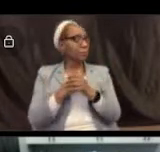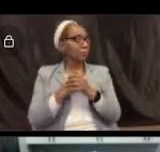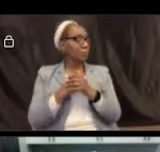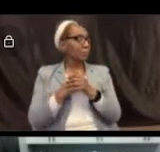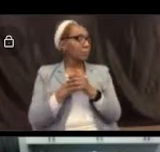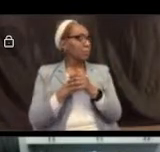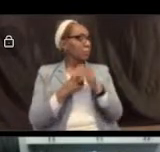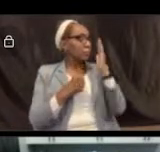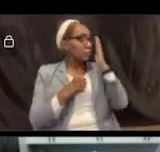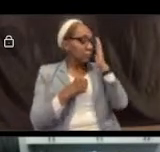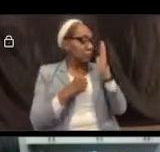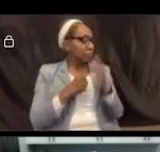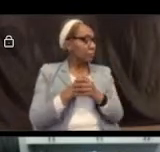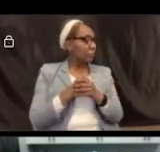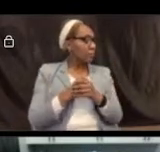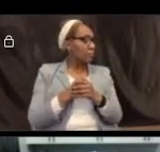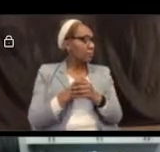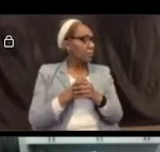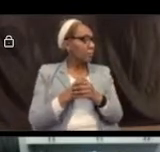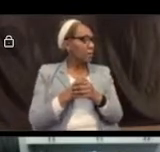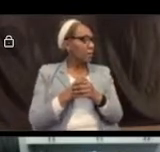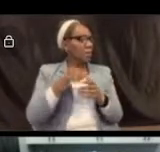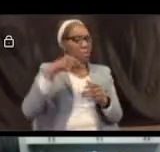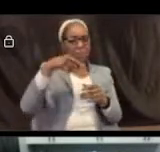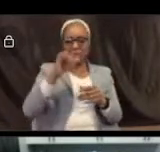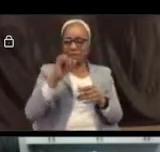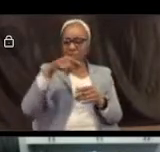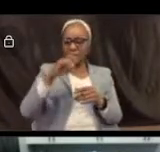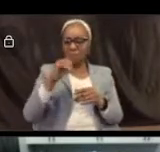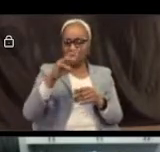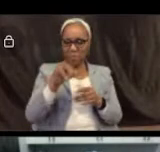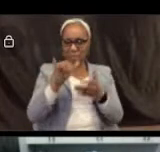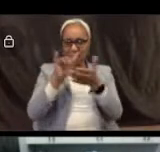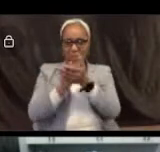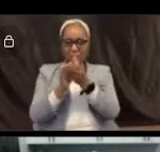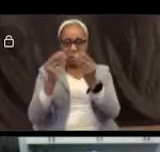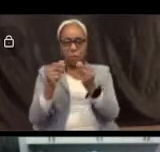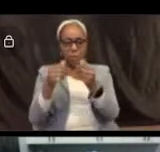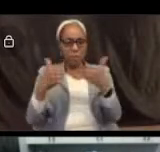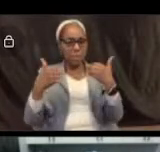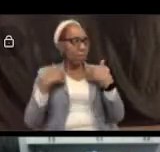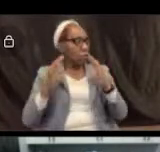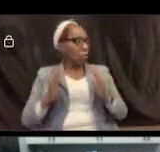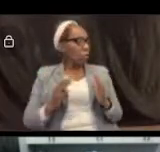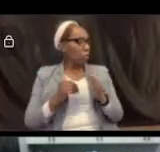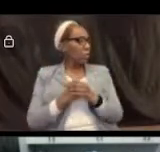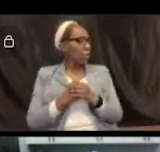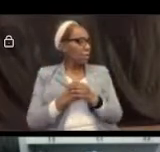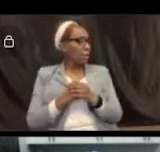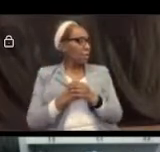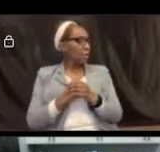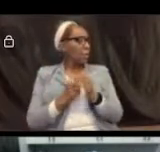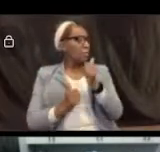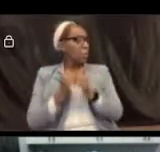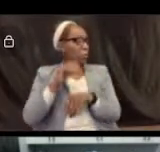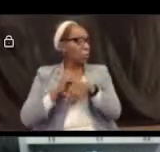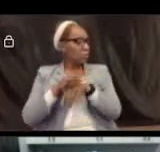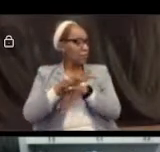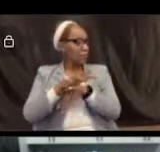Gene Pfeiffer is the major property owner that's the most affected by